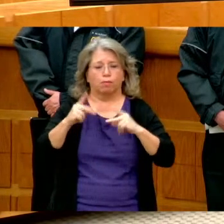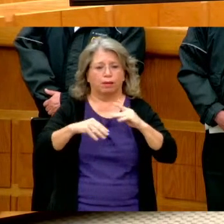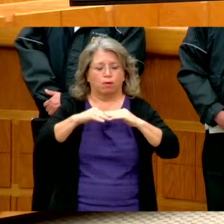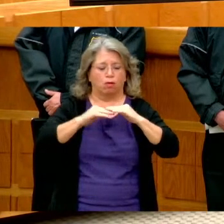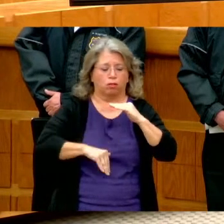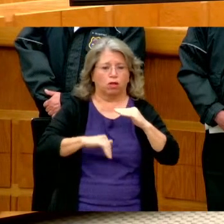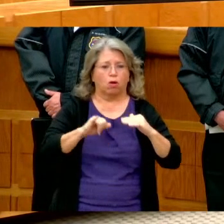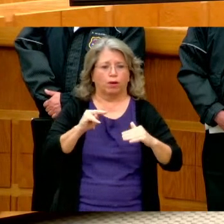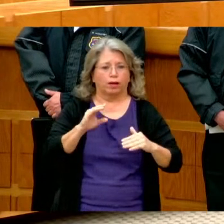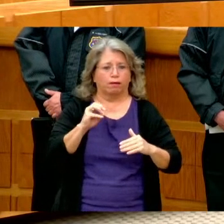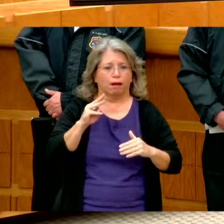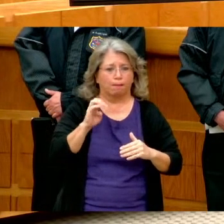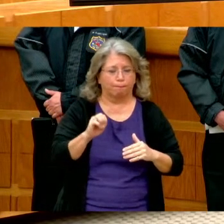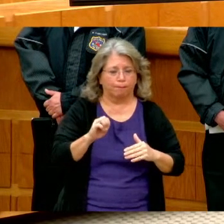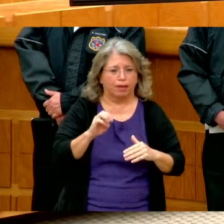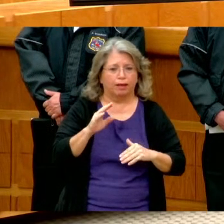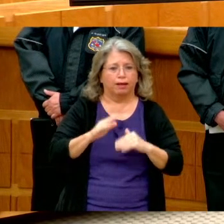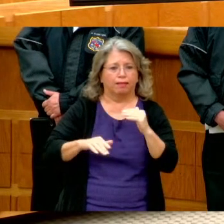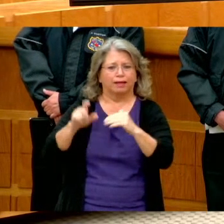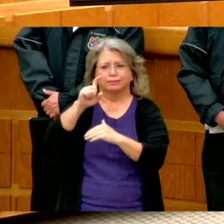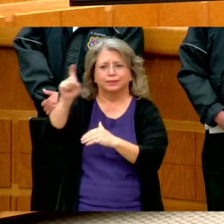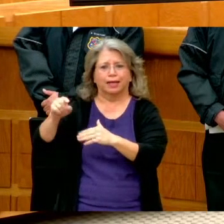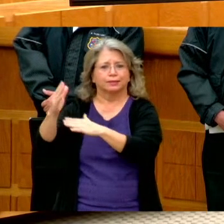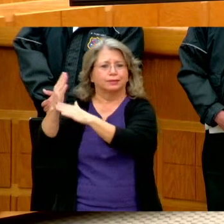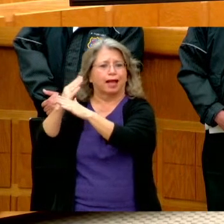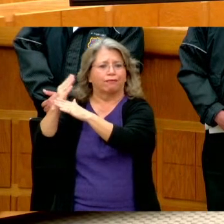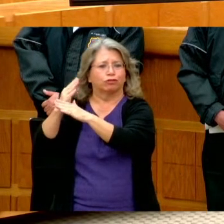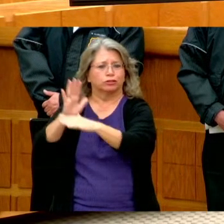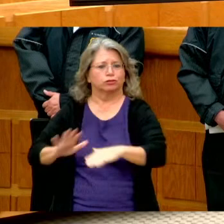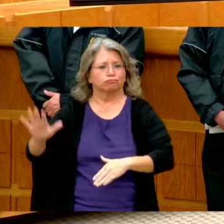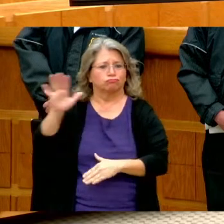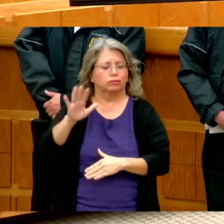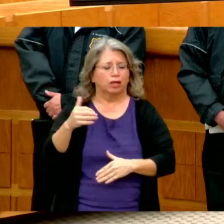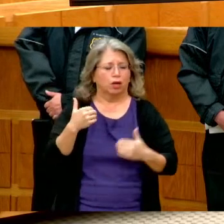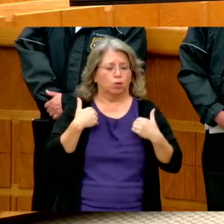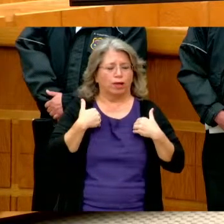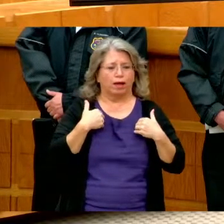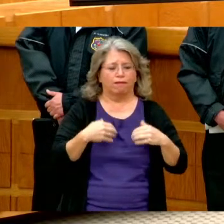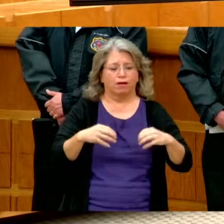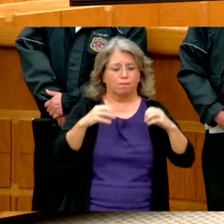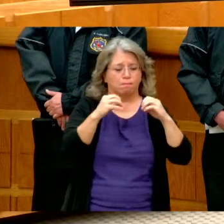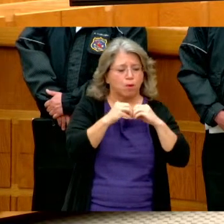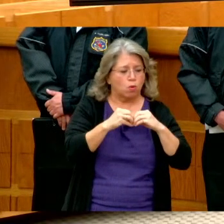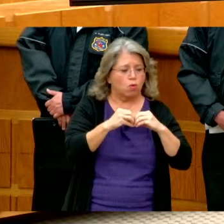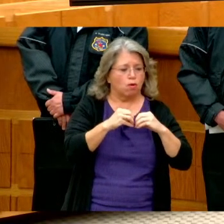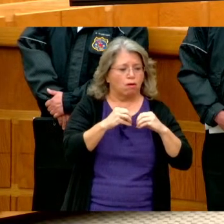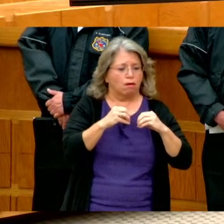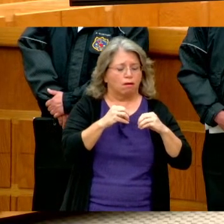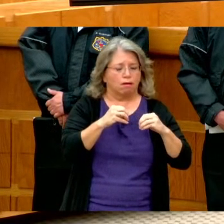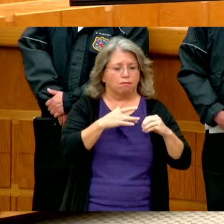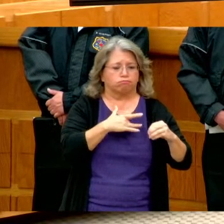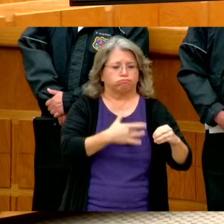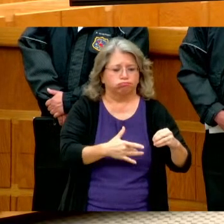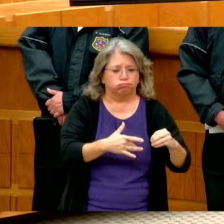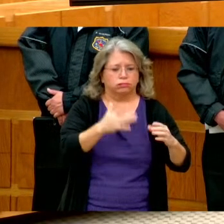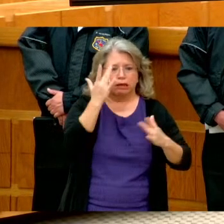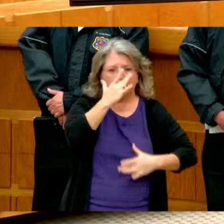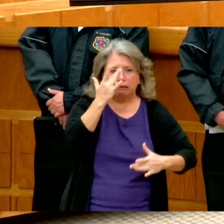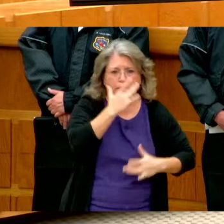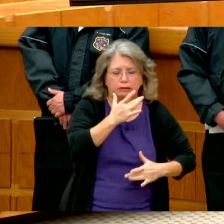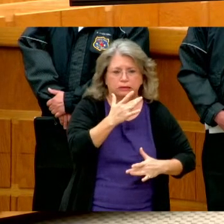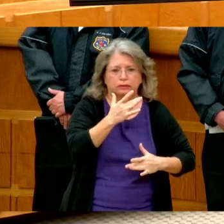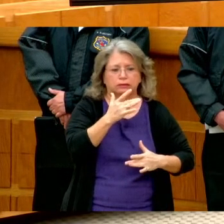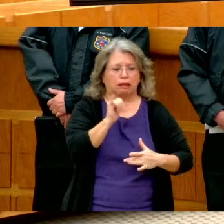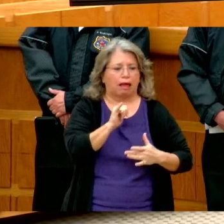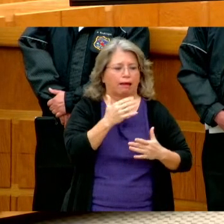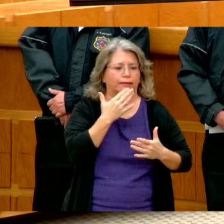income, lower than the Texas average. We have higher incidences than illnesses that make COVID a deadly disease, like